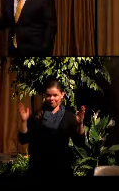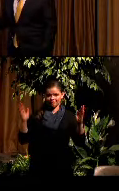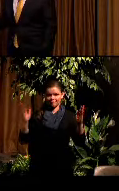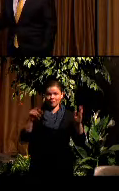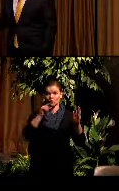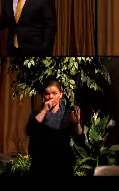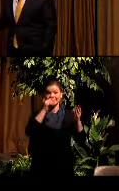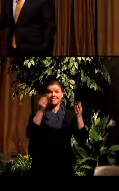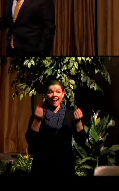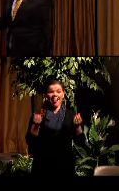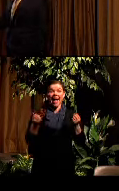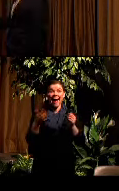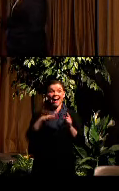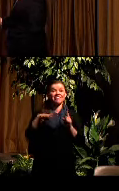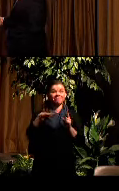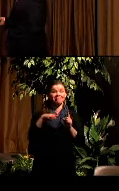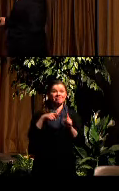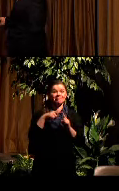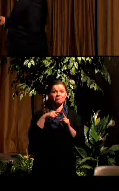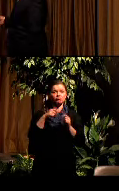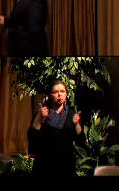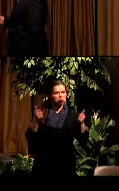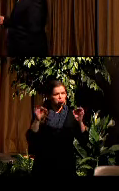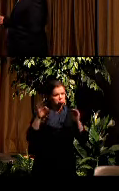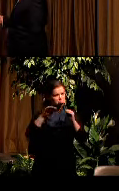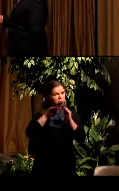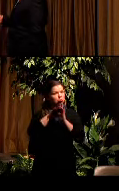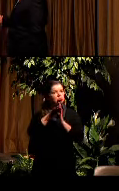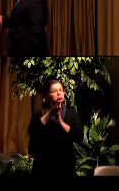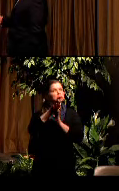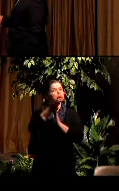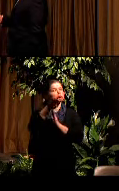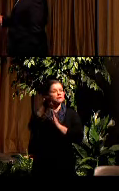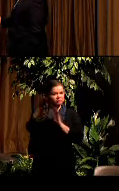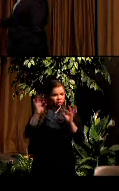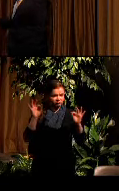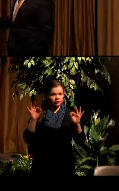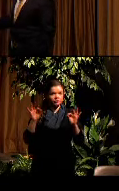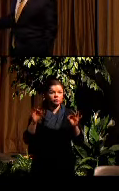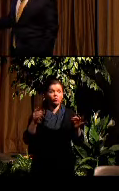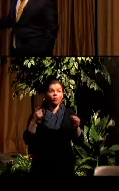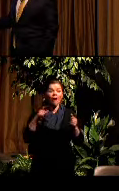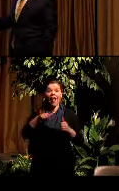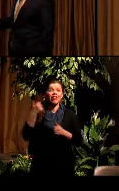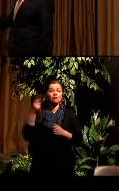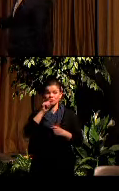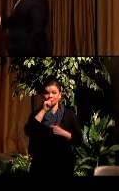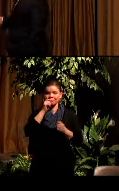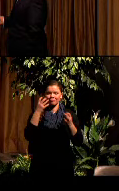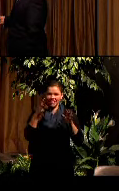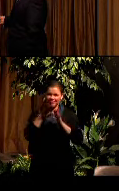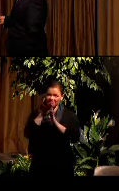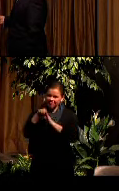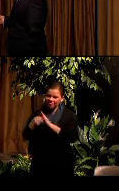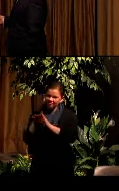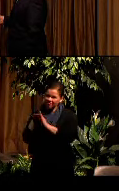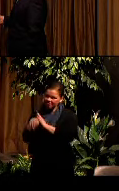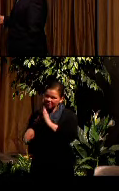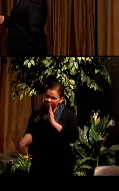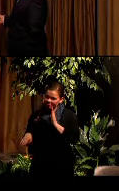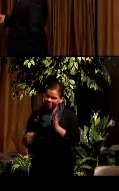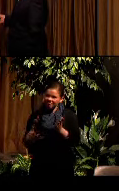increasing. That's a success story. All other groups of birds are not doing so well. All of the birds